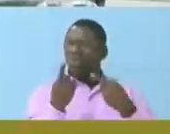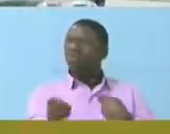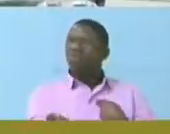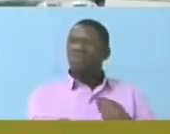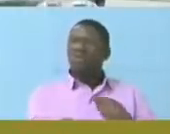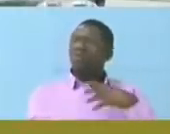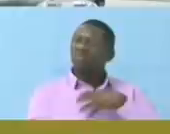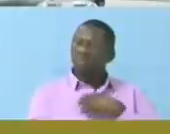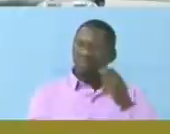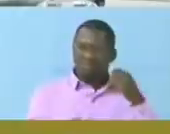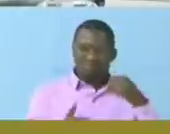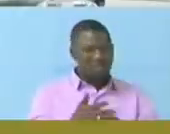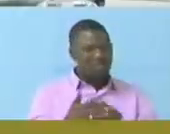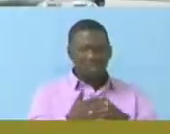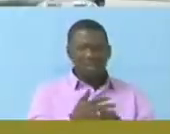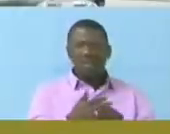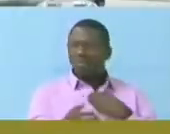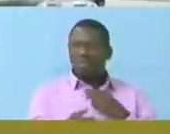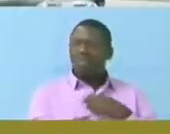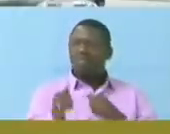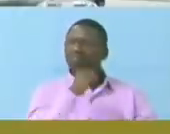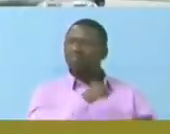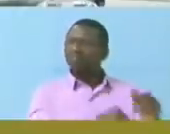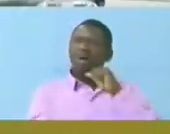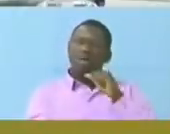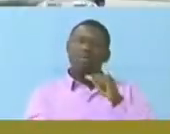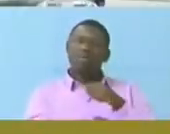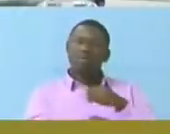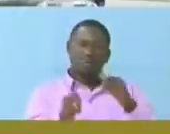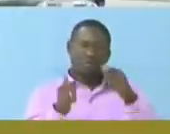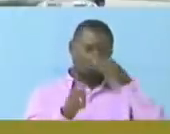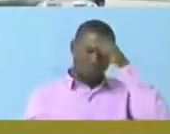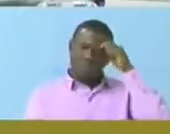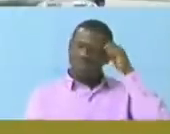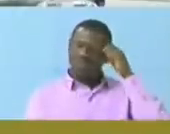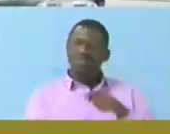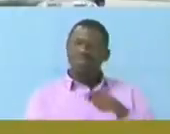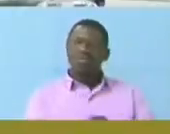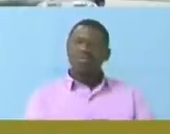It has taken me over almost a month. To